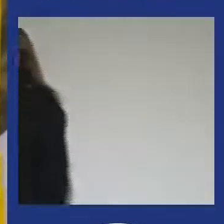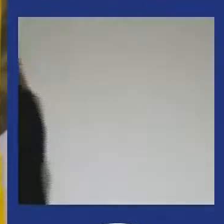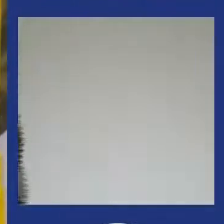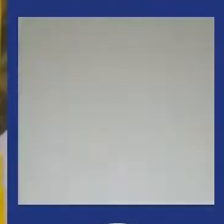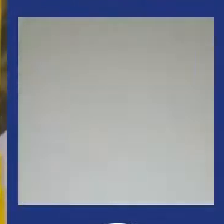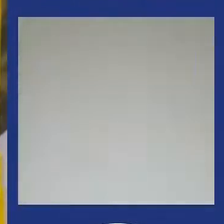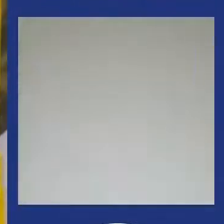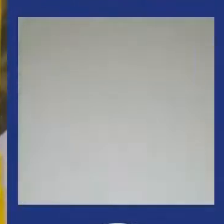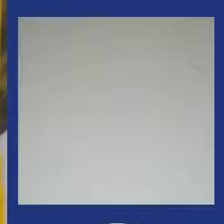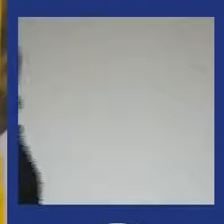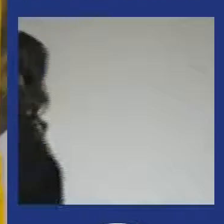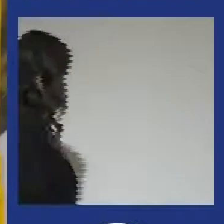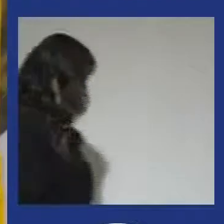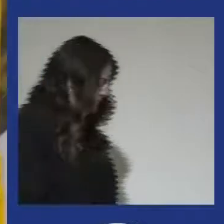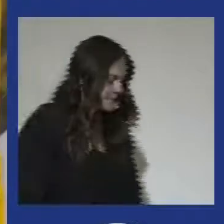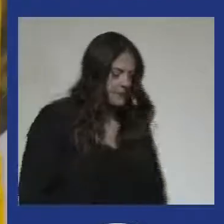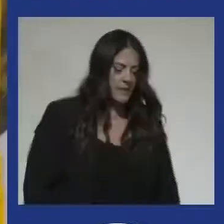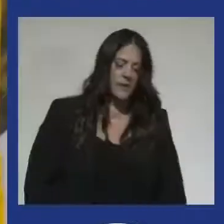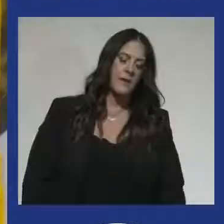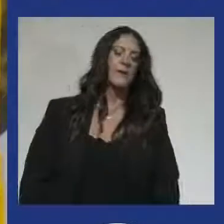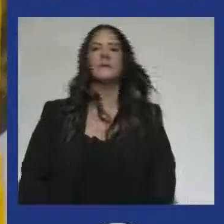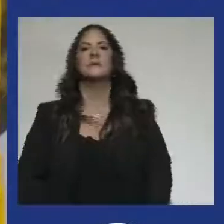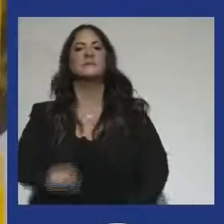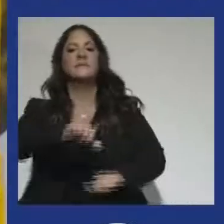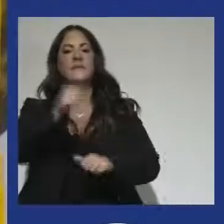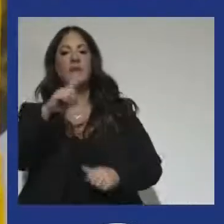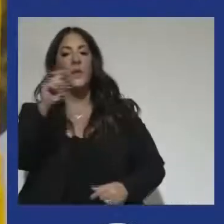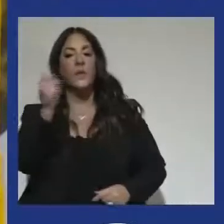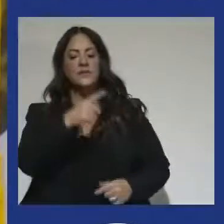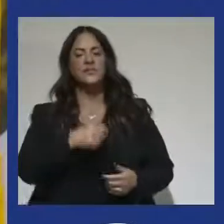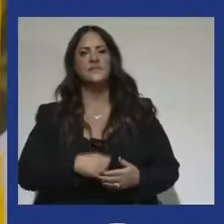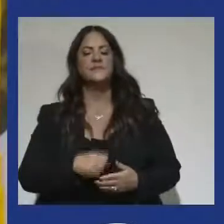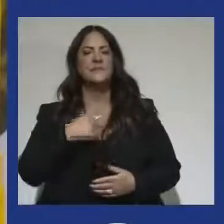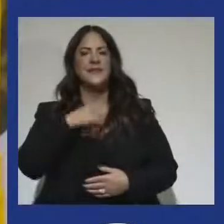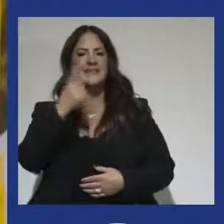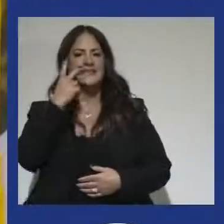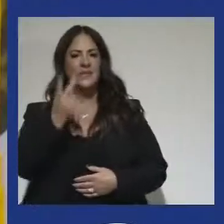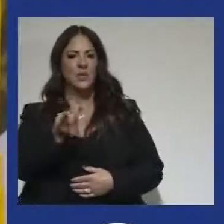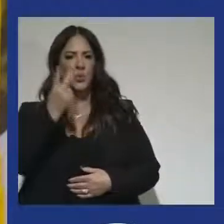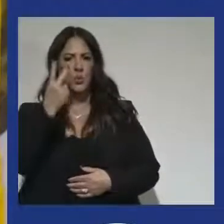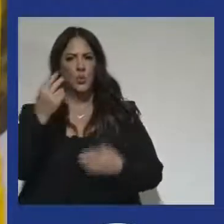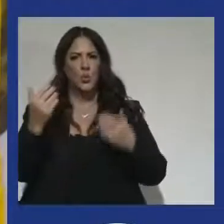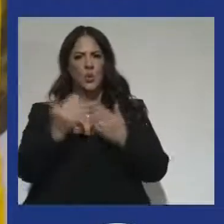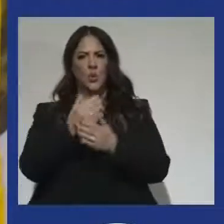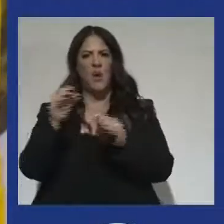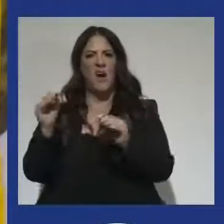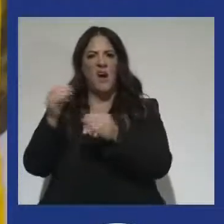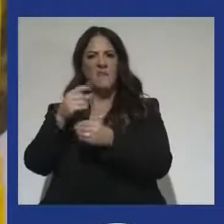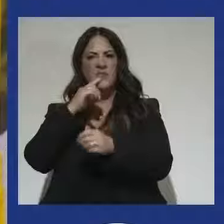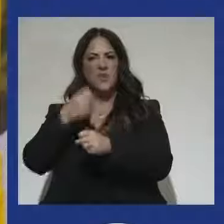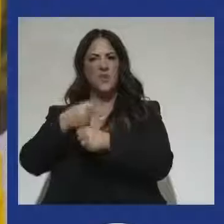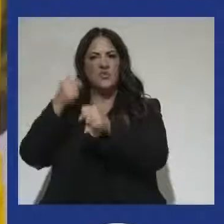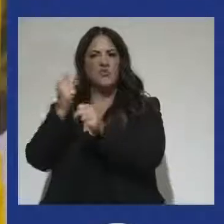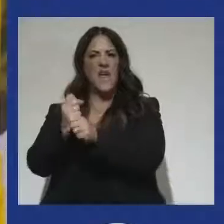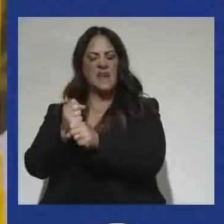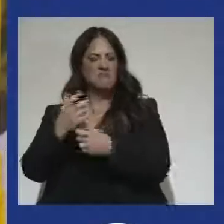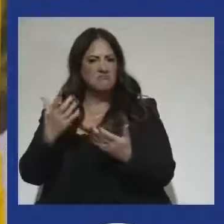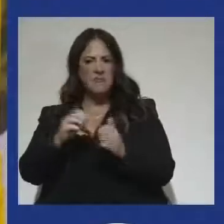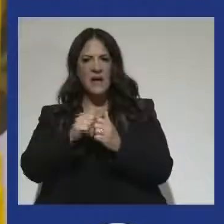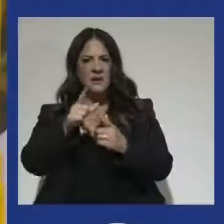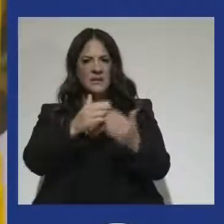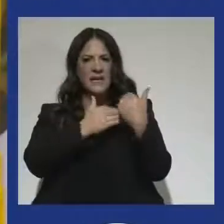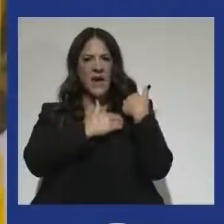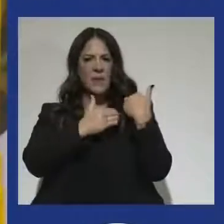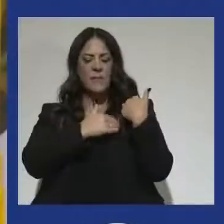Hi, Keely. Nicole Nixon with Cap Radio. I see 2 new offices being created here, housing accountability